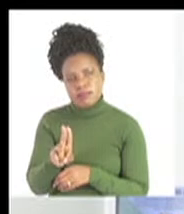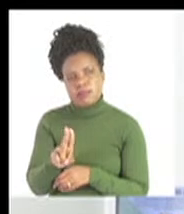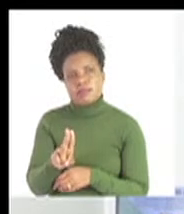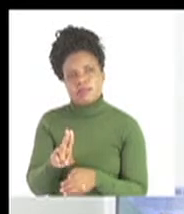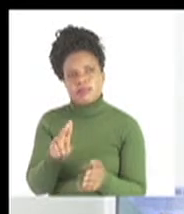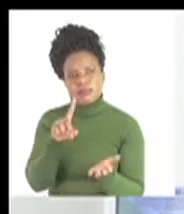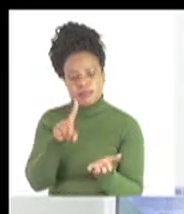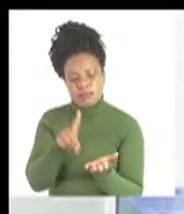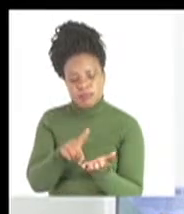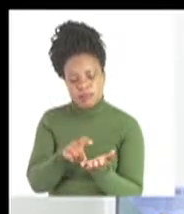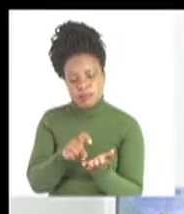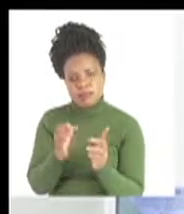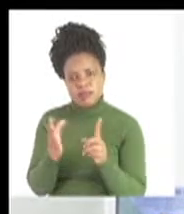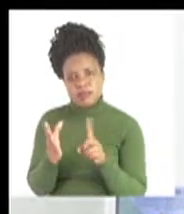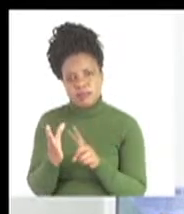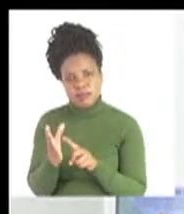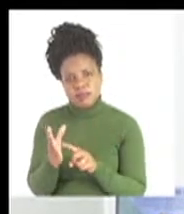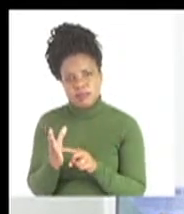sanitize